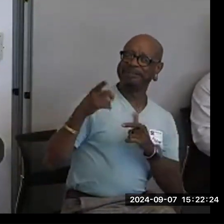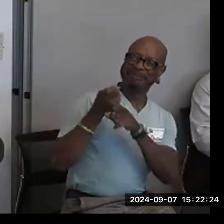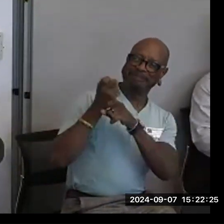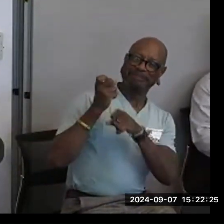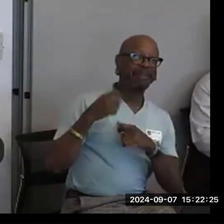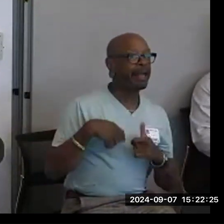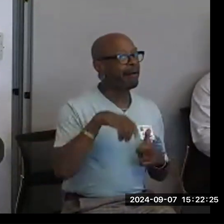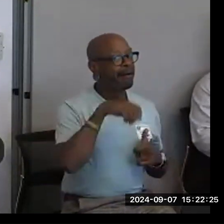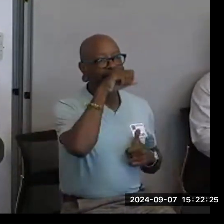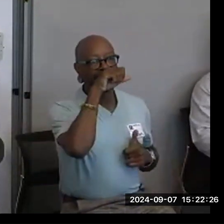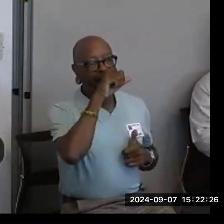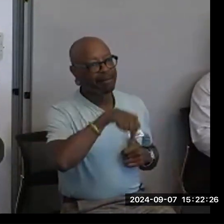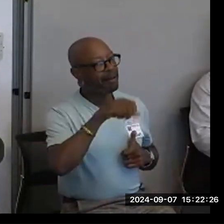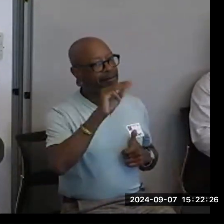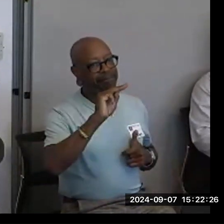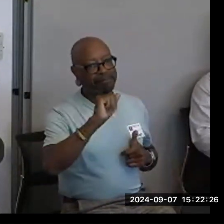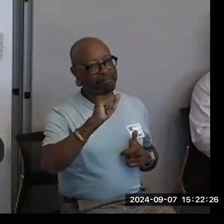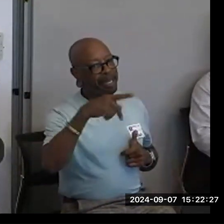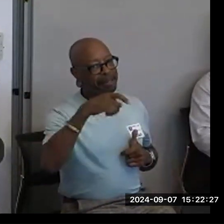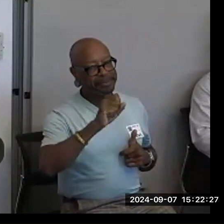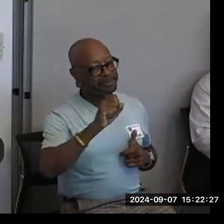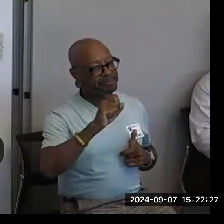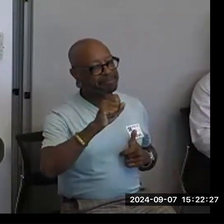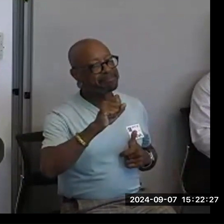I love maps.